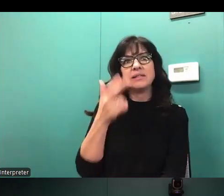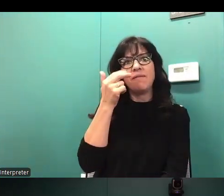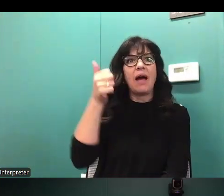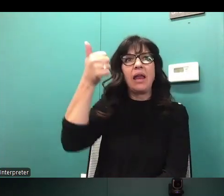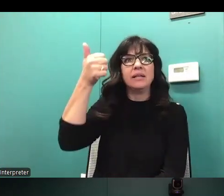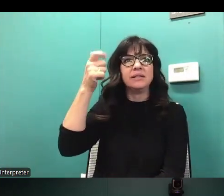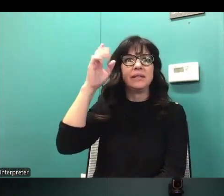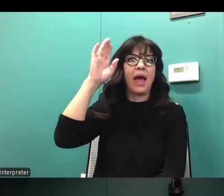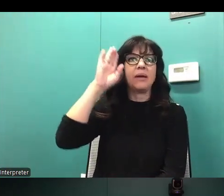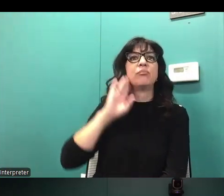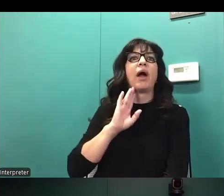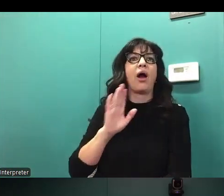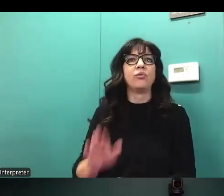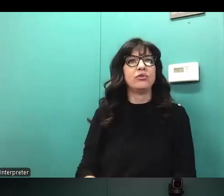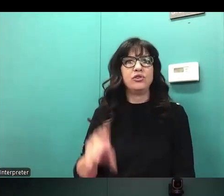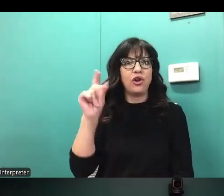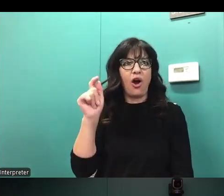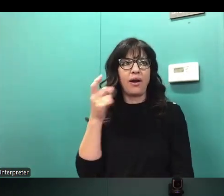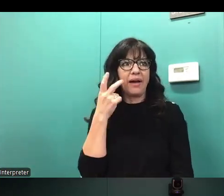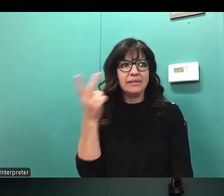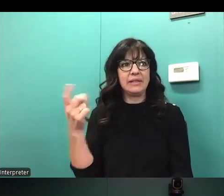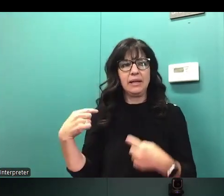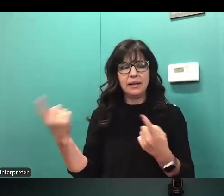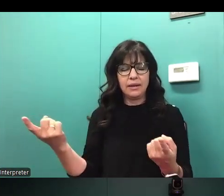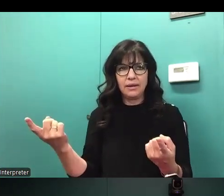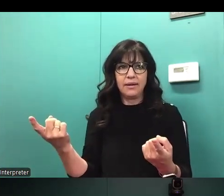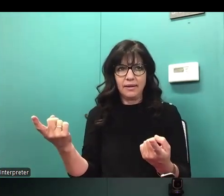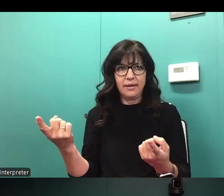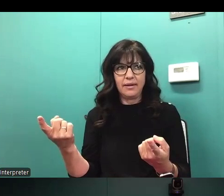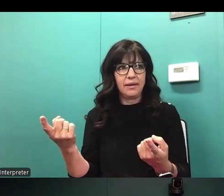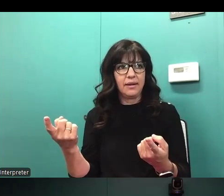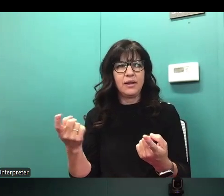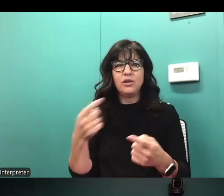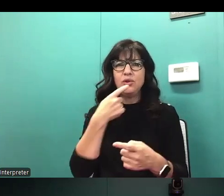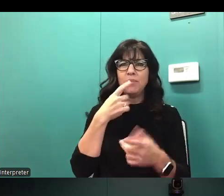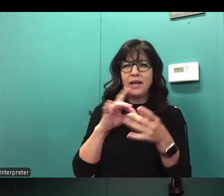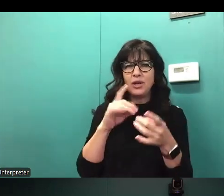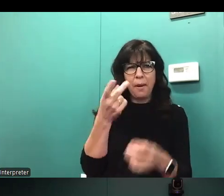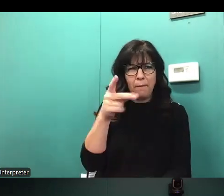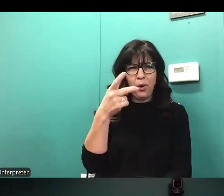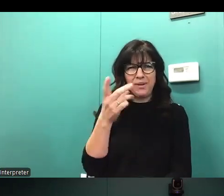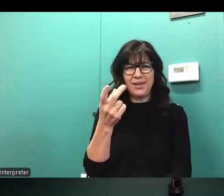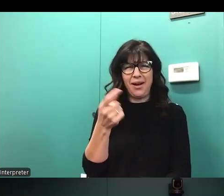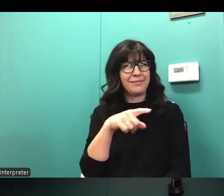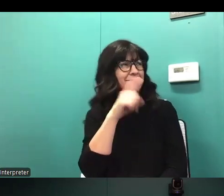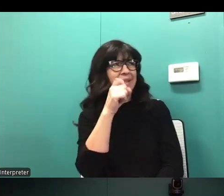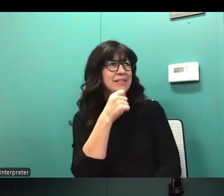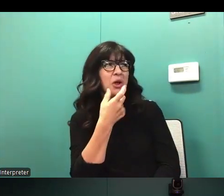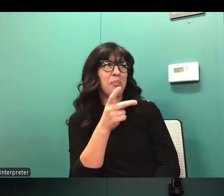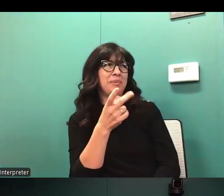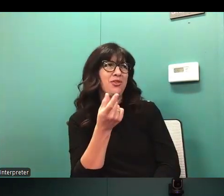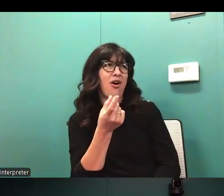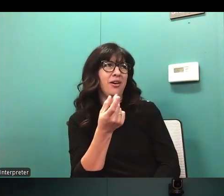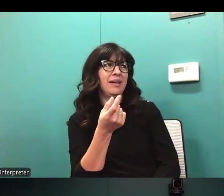brown dog I've seen. Like, She said, oh my gosh, that's the funniest. But you first said like purple dog. Yeah. And so a kid will probably be like, that's not a purple dog,